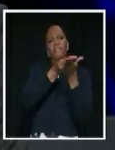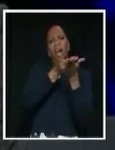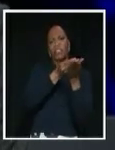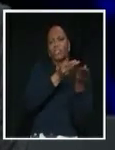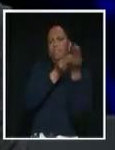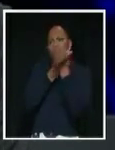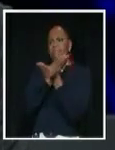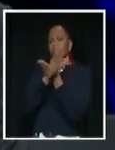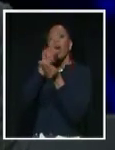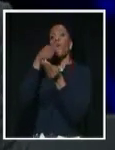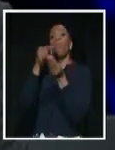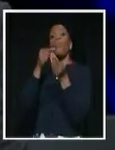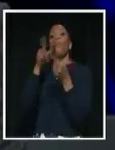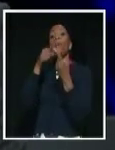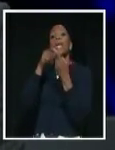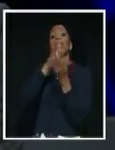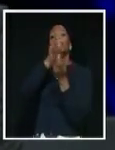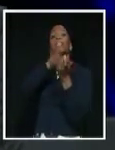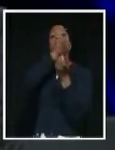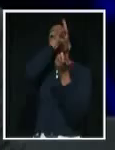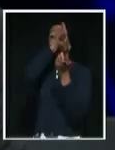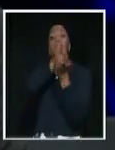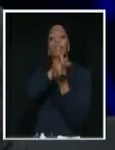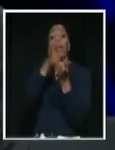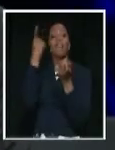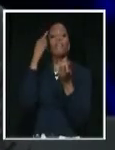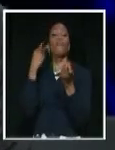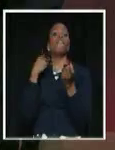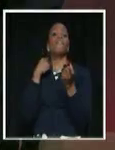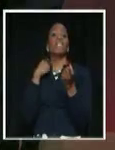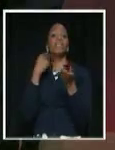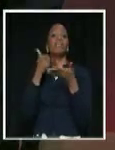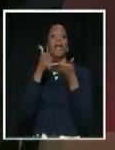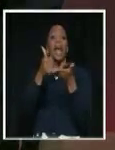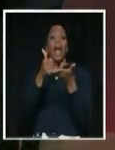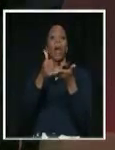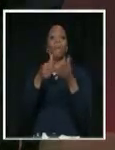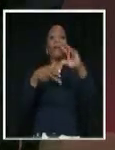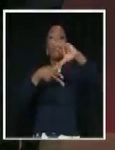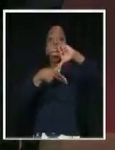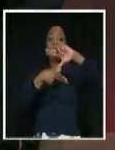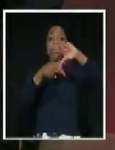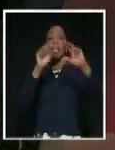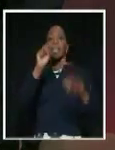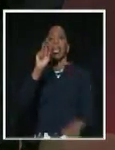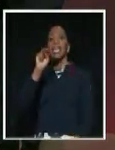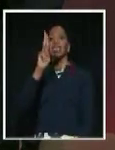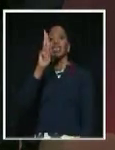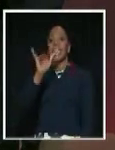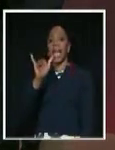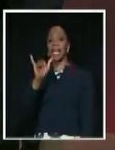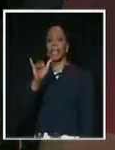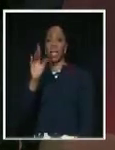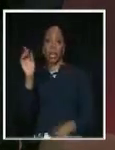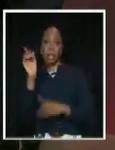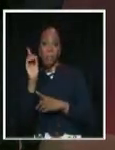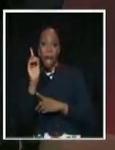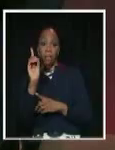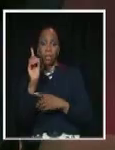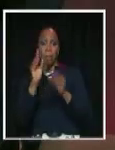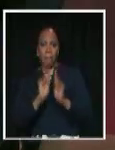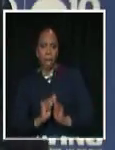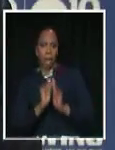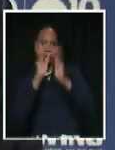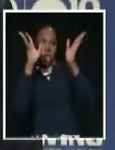when the money was specified to help victims recover from Sandy? Maurice, to be clear, this is all for victims. Everything I talked about